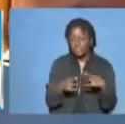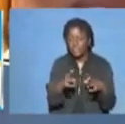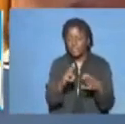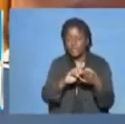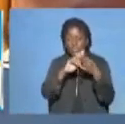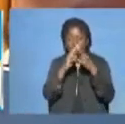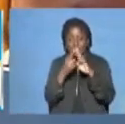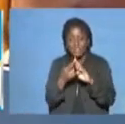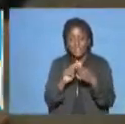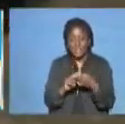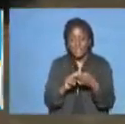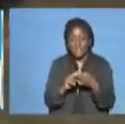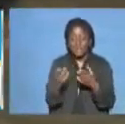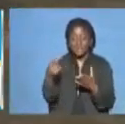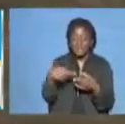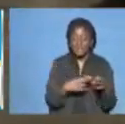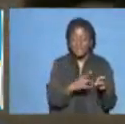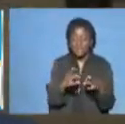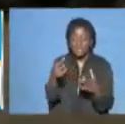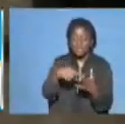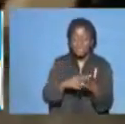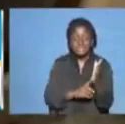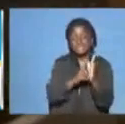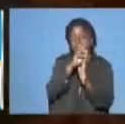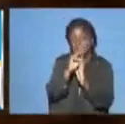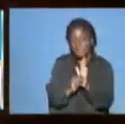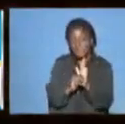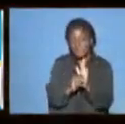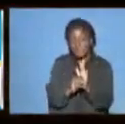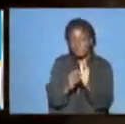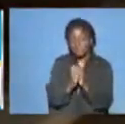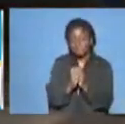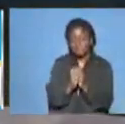road redevelopment. For the Bahamas Tonight, I'm Corval Pyphon.